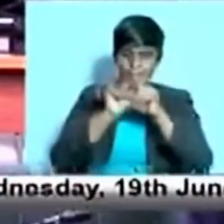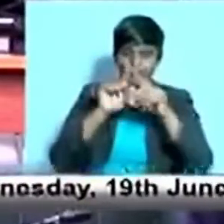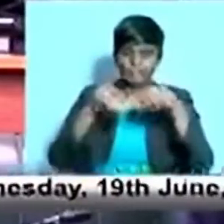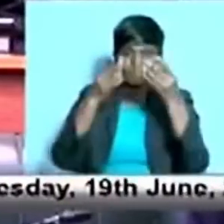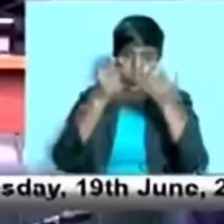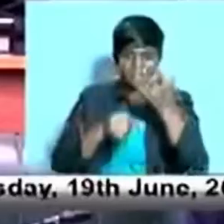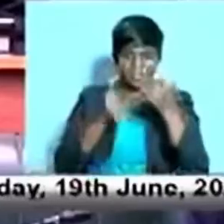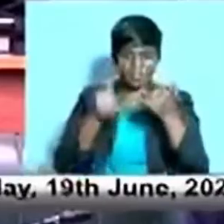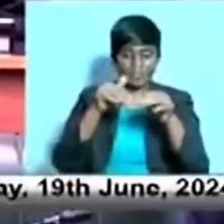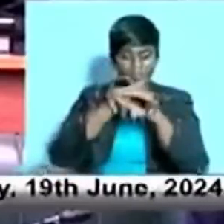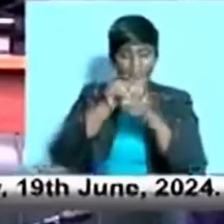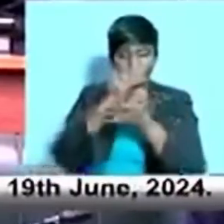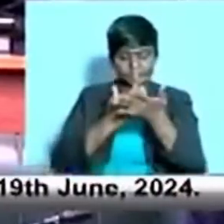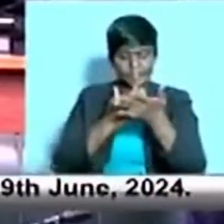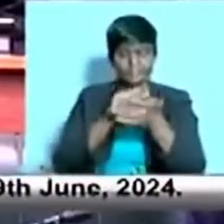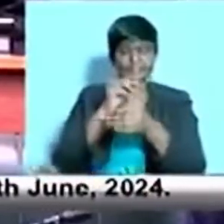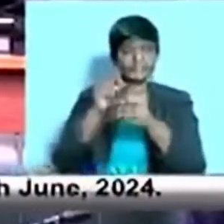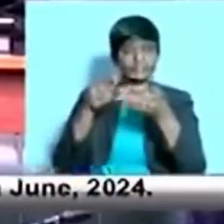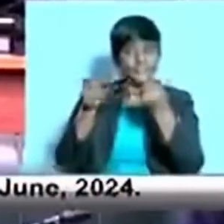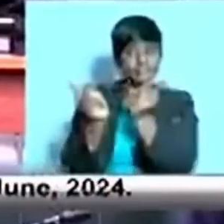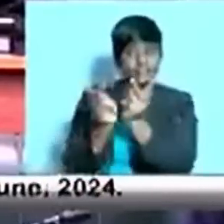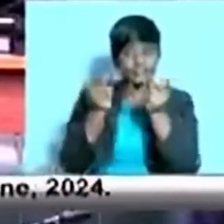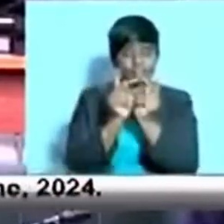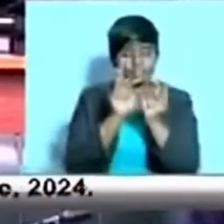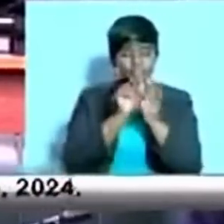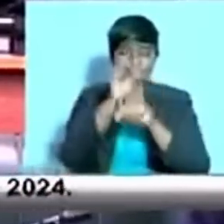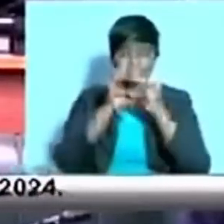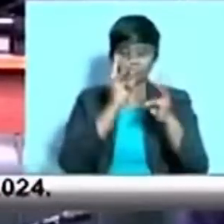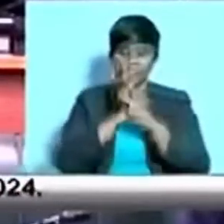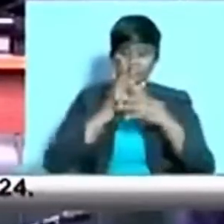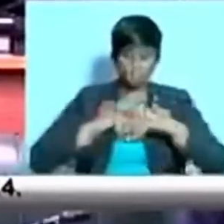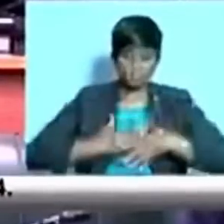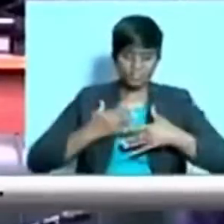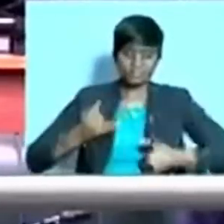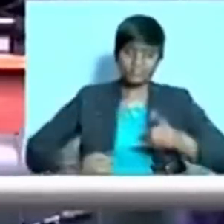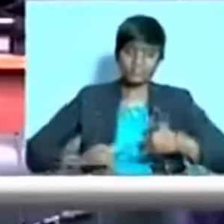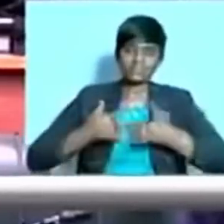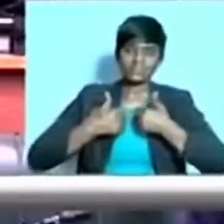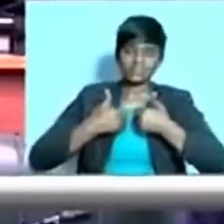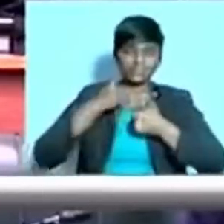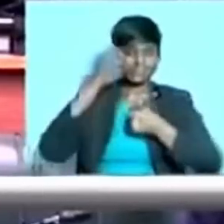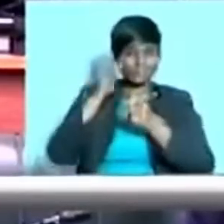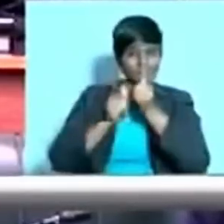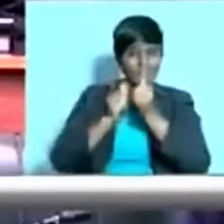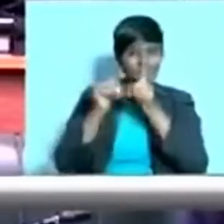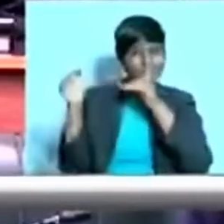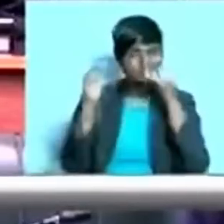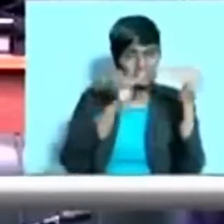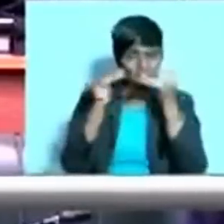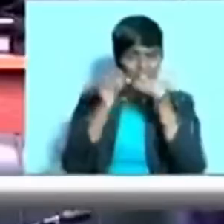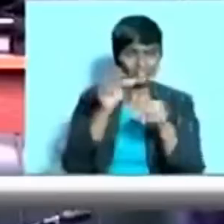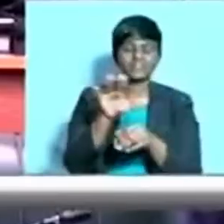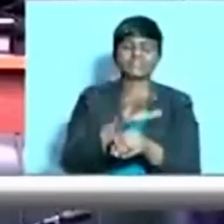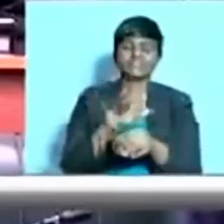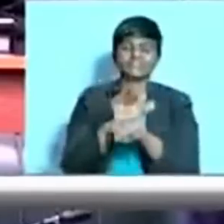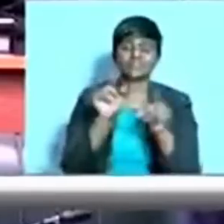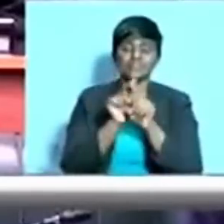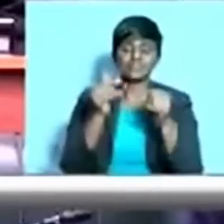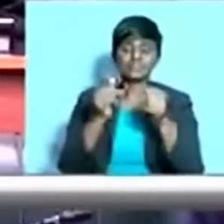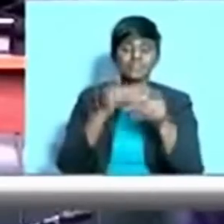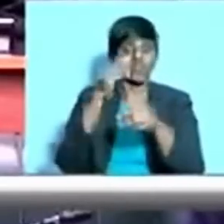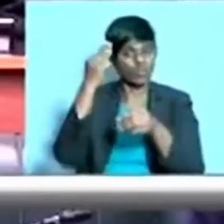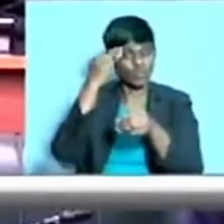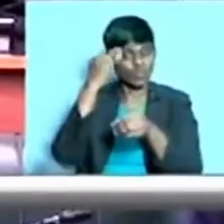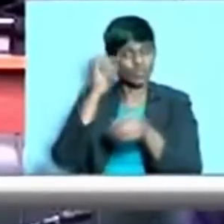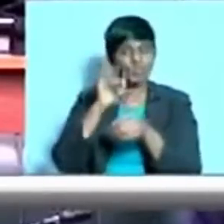given that some parts of the world are not enjoying peace as a result of conflicts. Further, it is heartening to